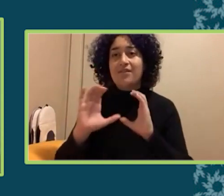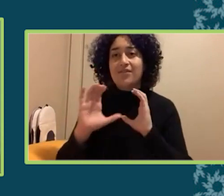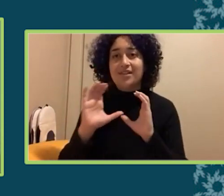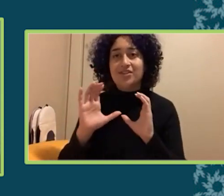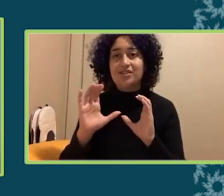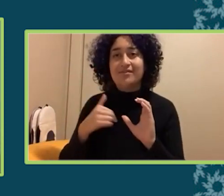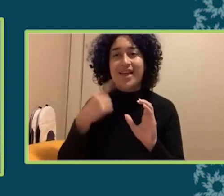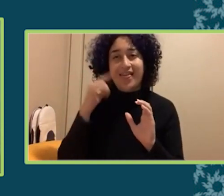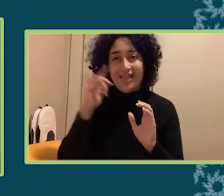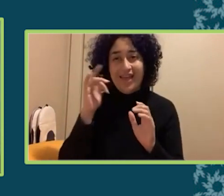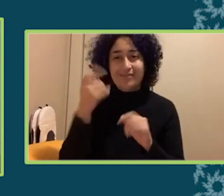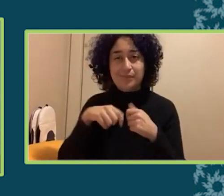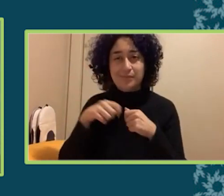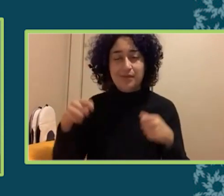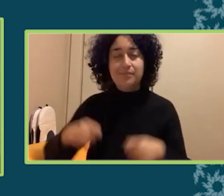I think that sums it up.